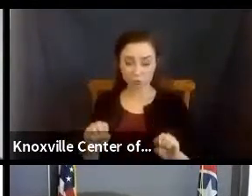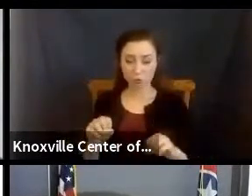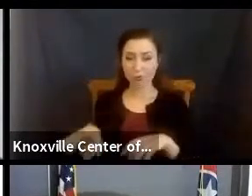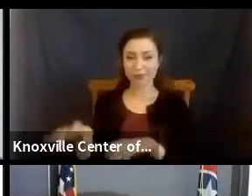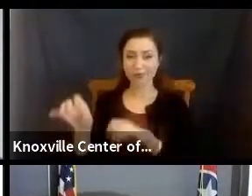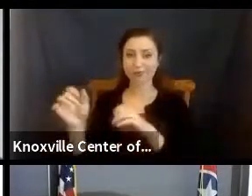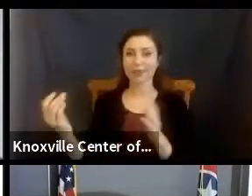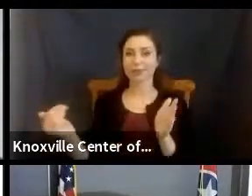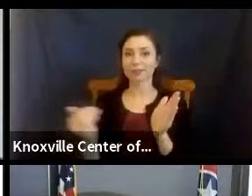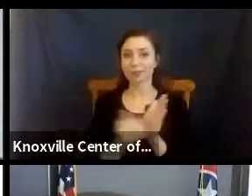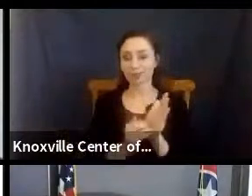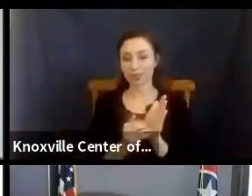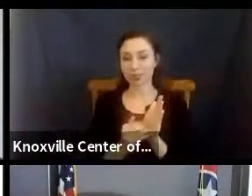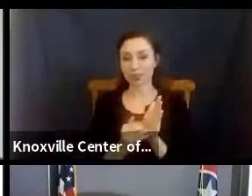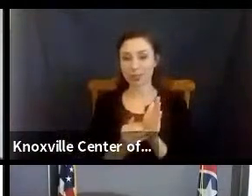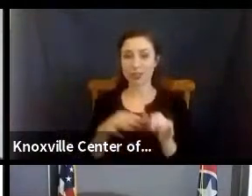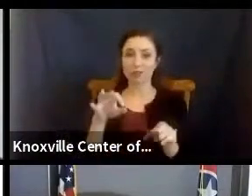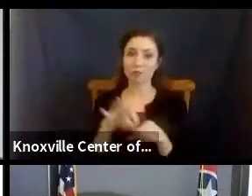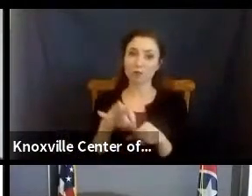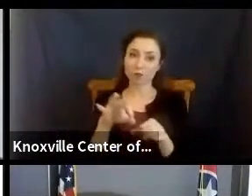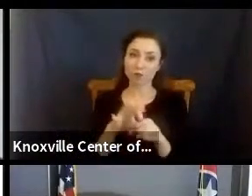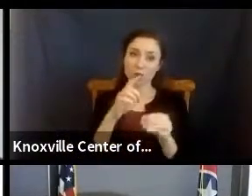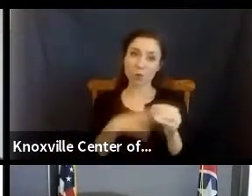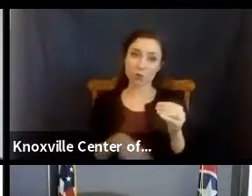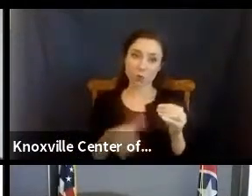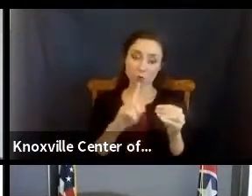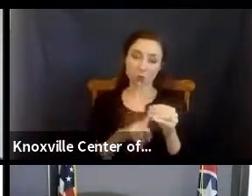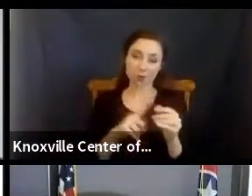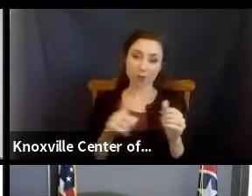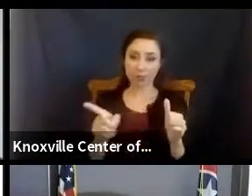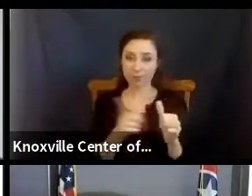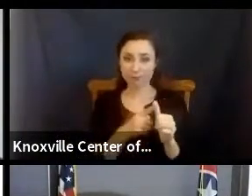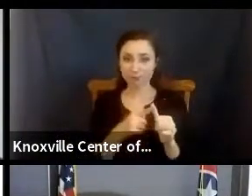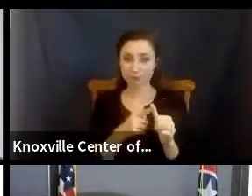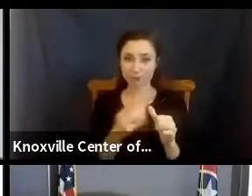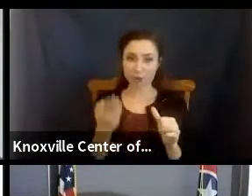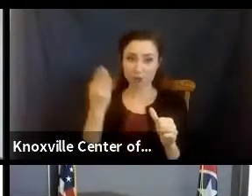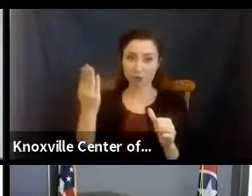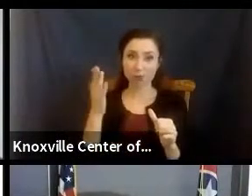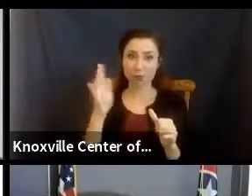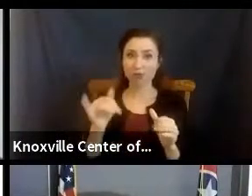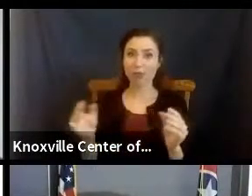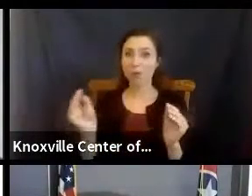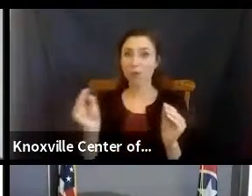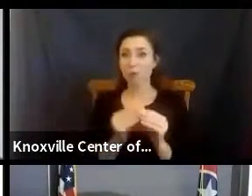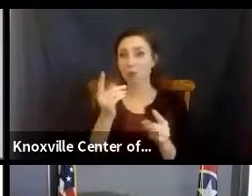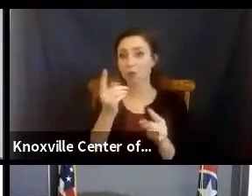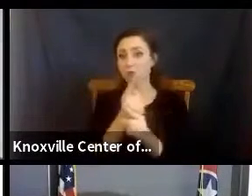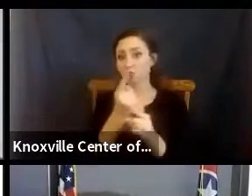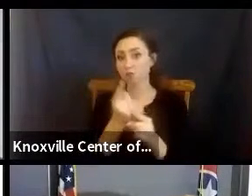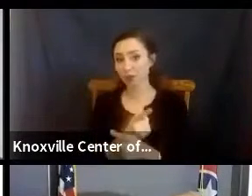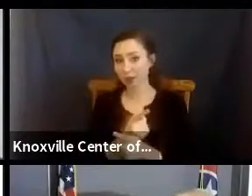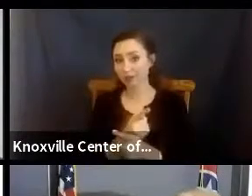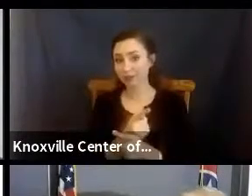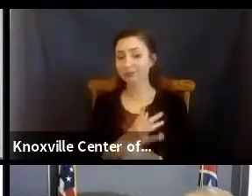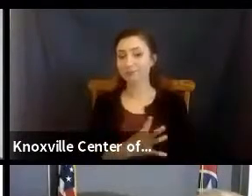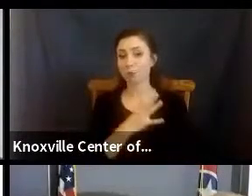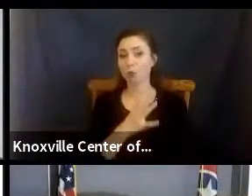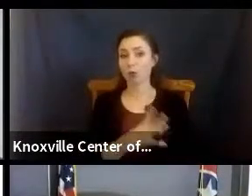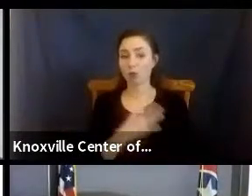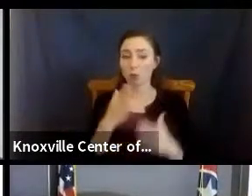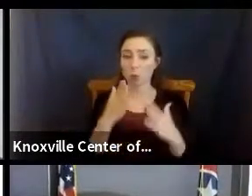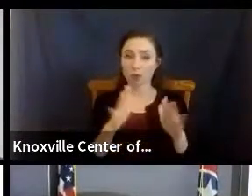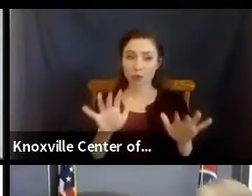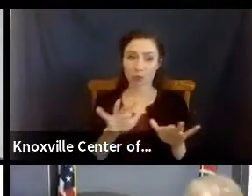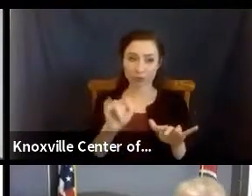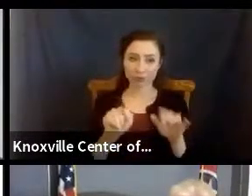again and then vote on your original motion. That would probably be the more correct parliamentary method, but as long